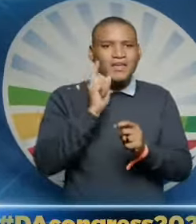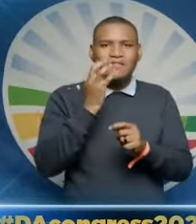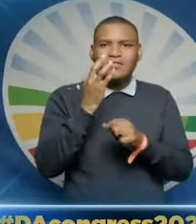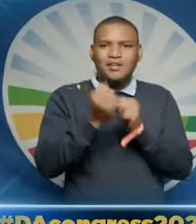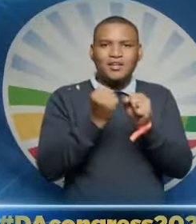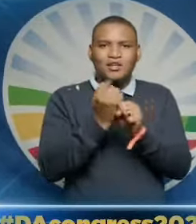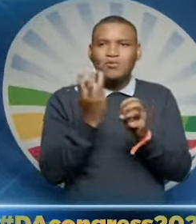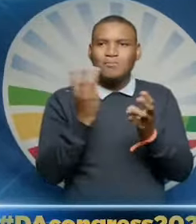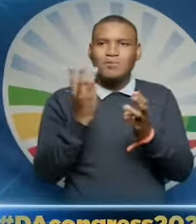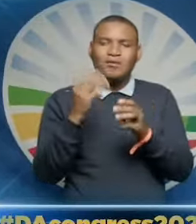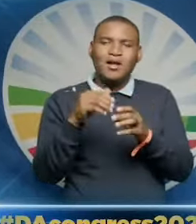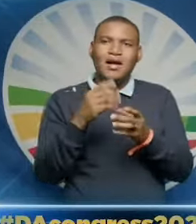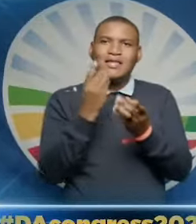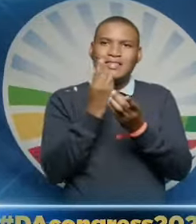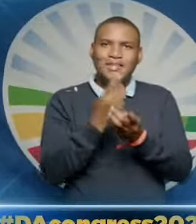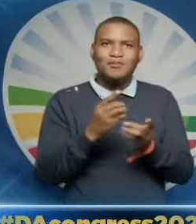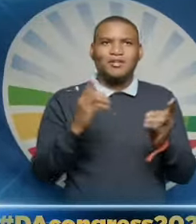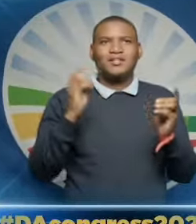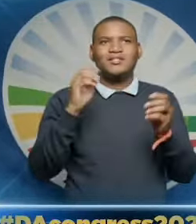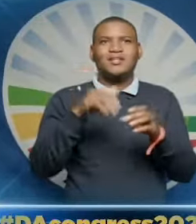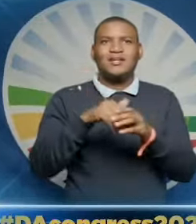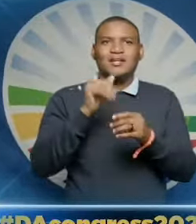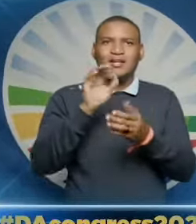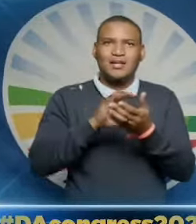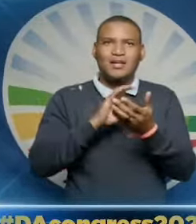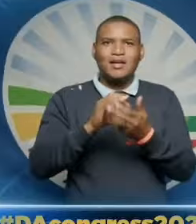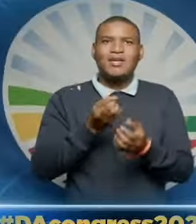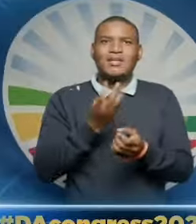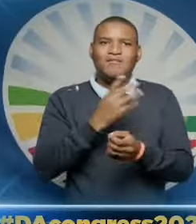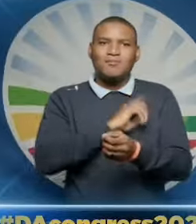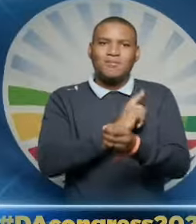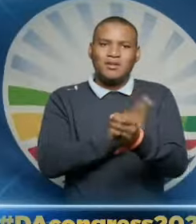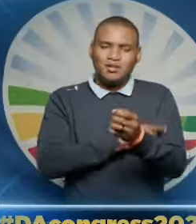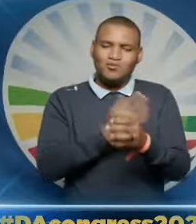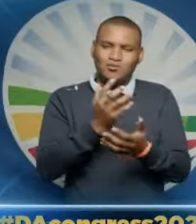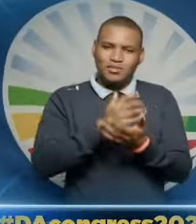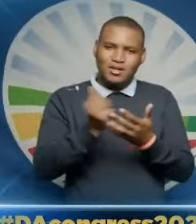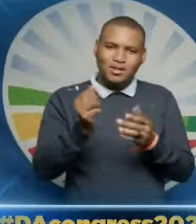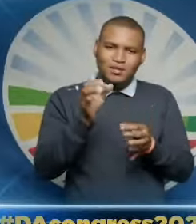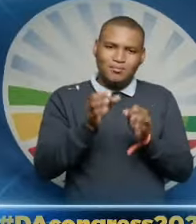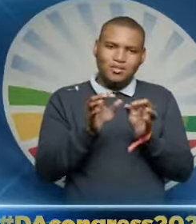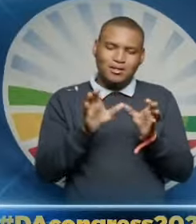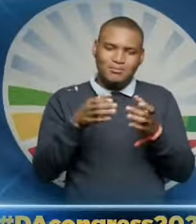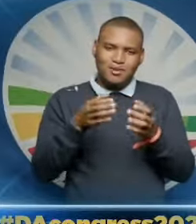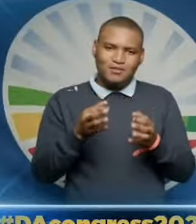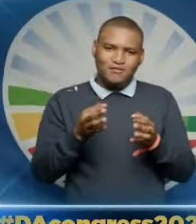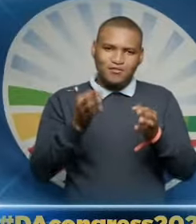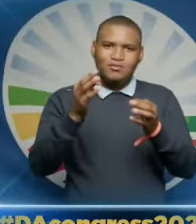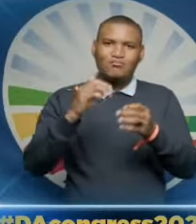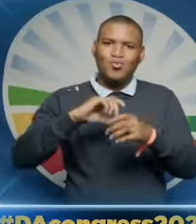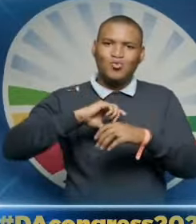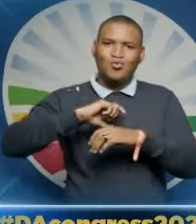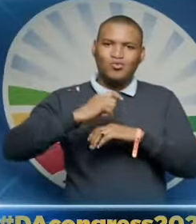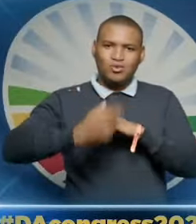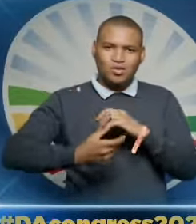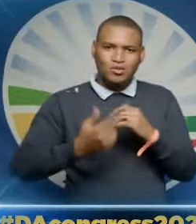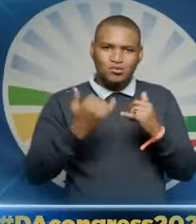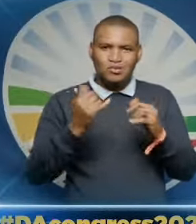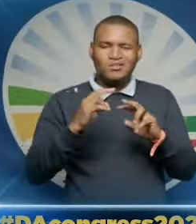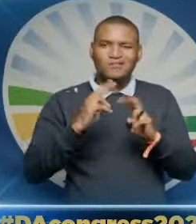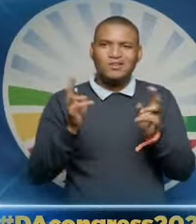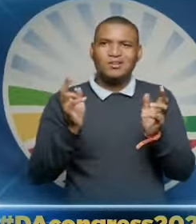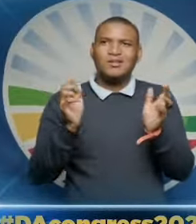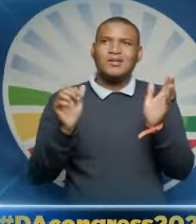democratically elected and mandated to take the party forward. So Congress is really a very, very